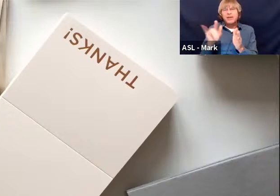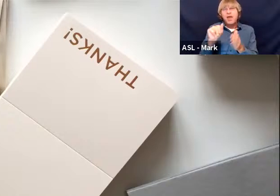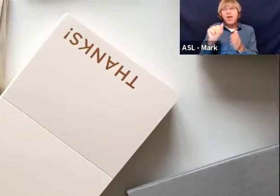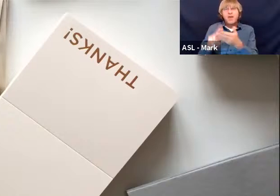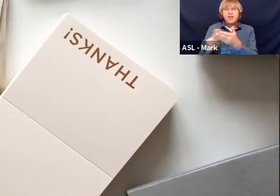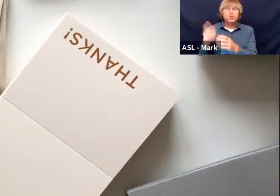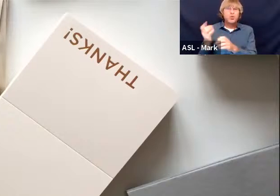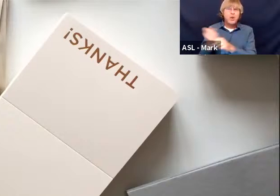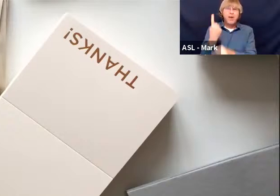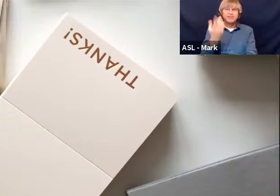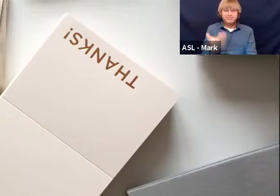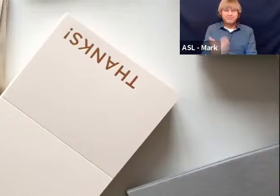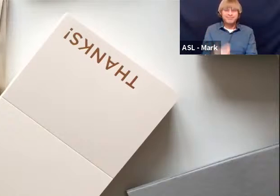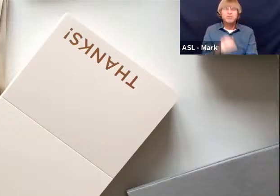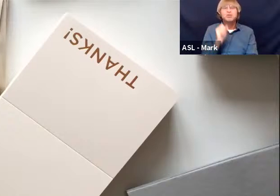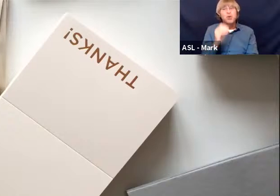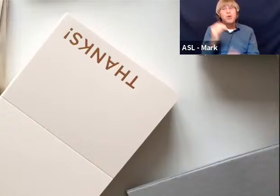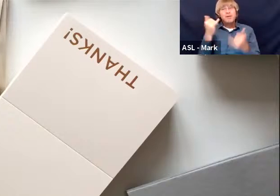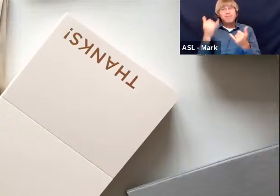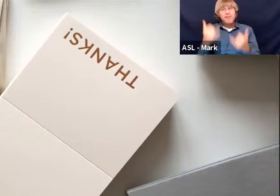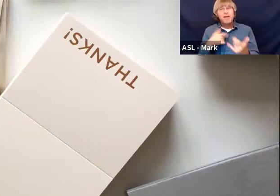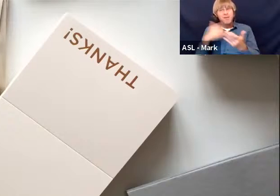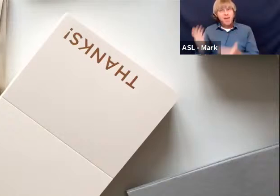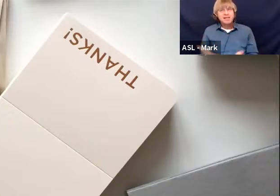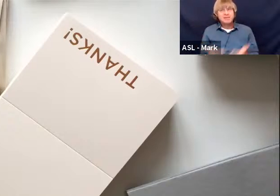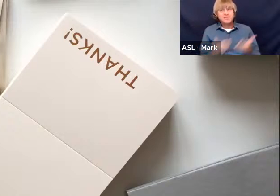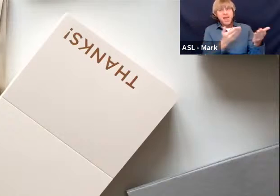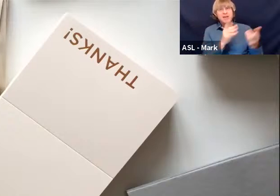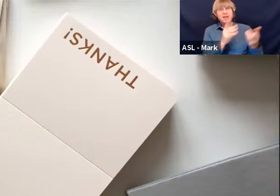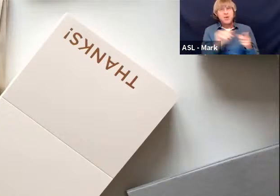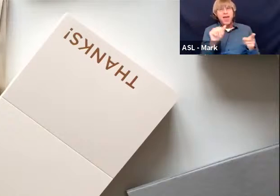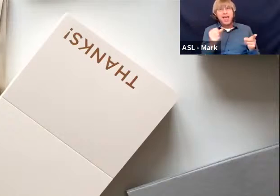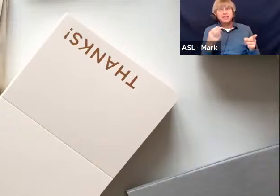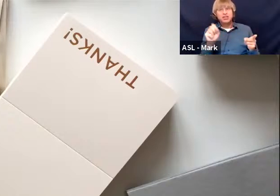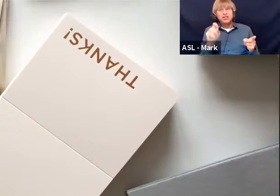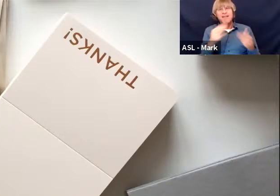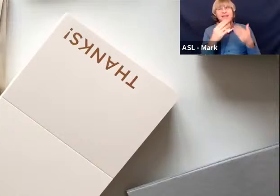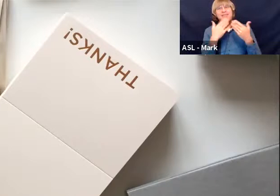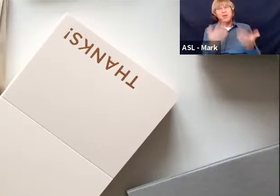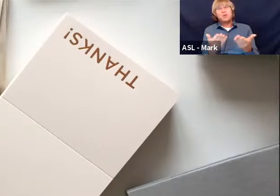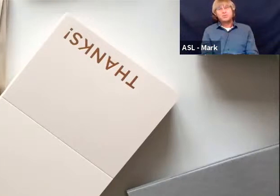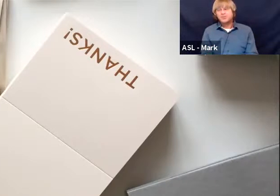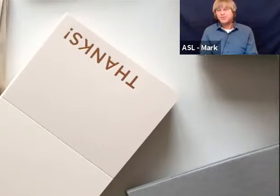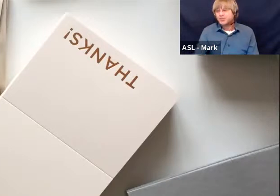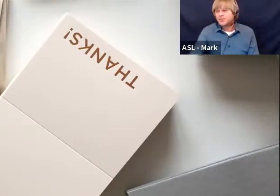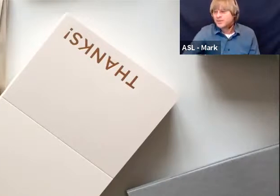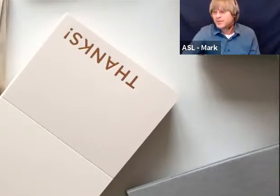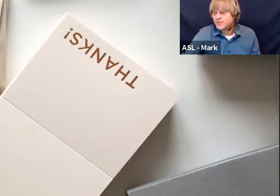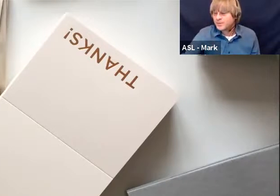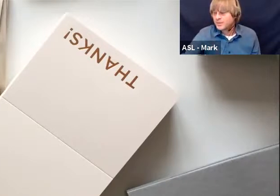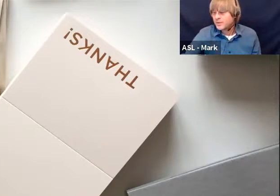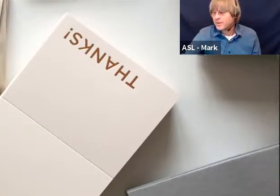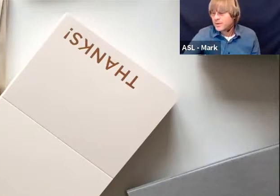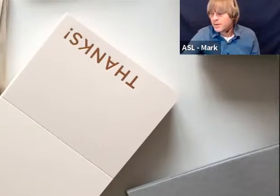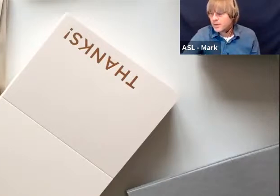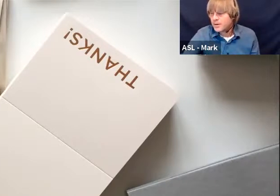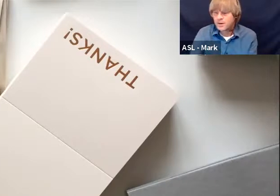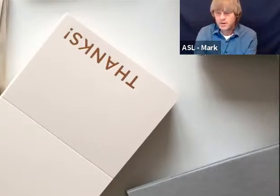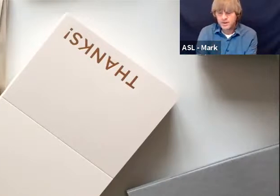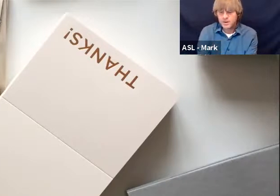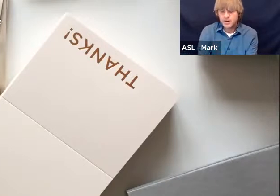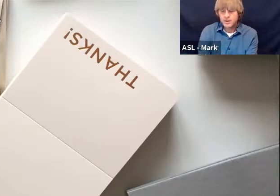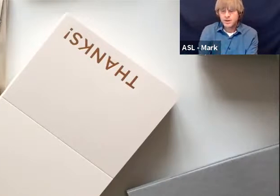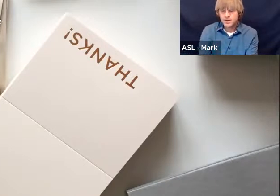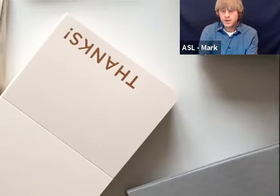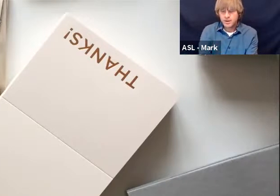register to win one of those. So with that, I'm going to pass it back over to Ashton. Thanks so much. Thanks,